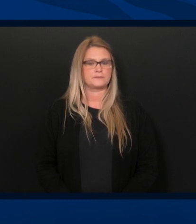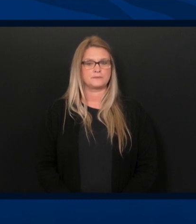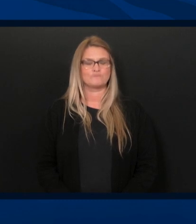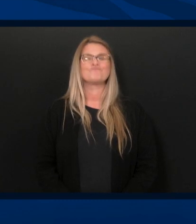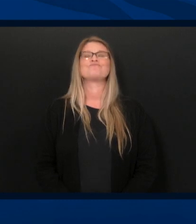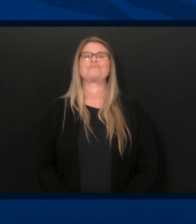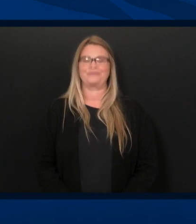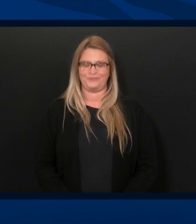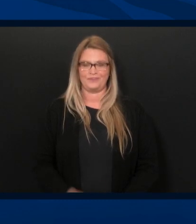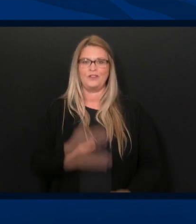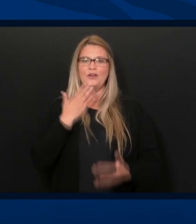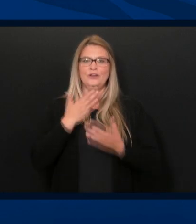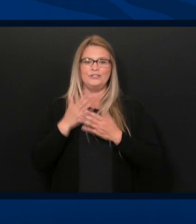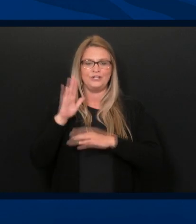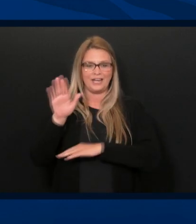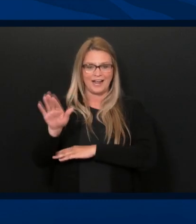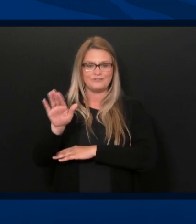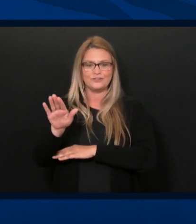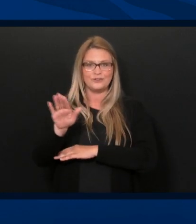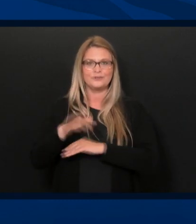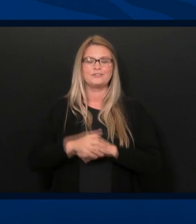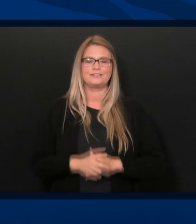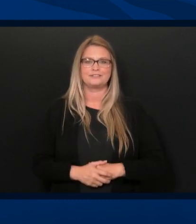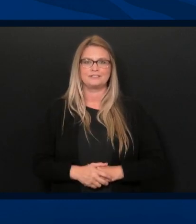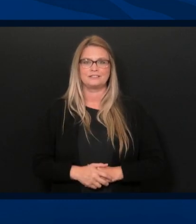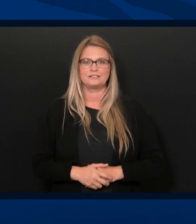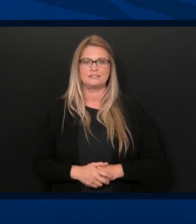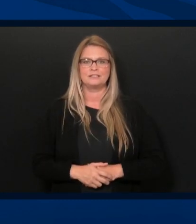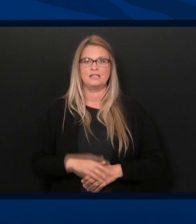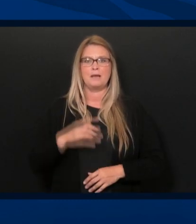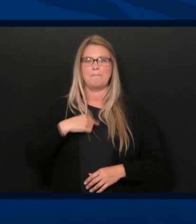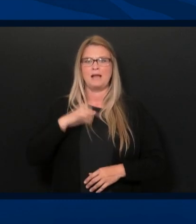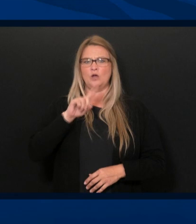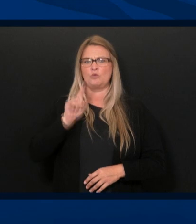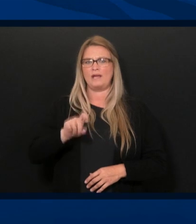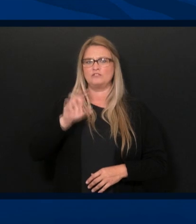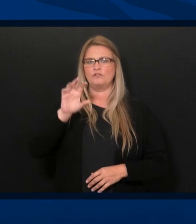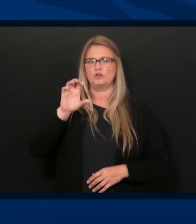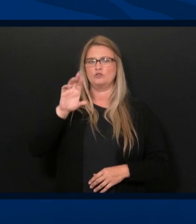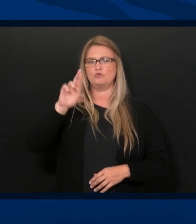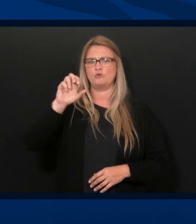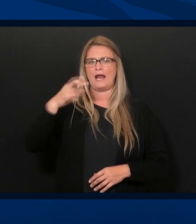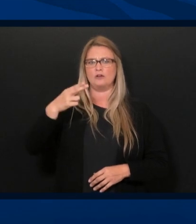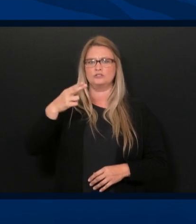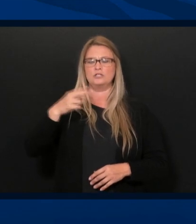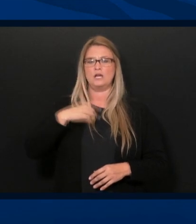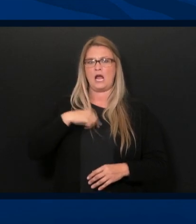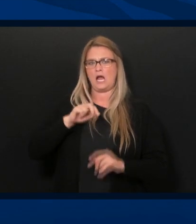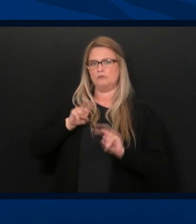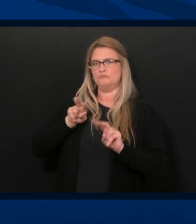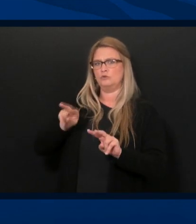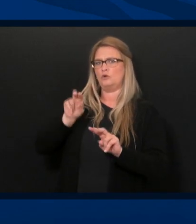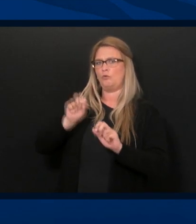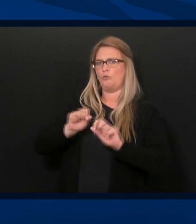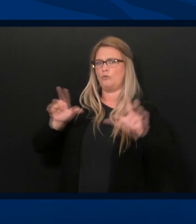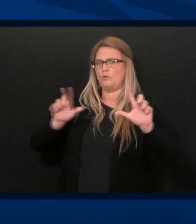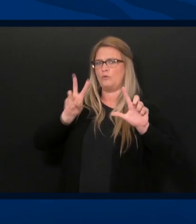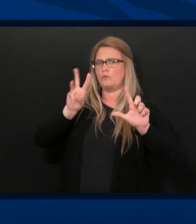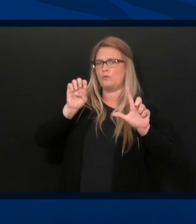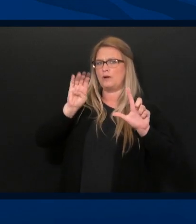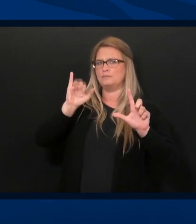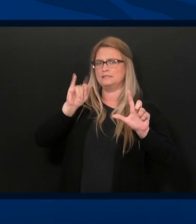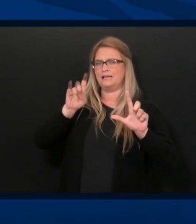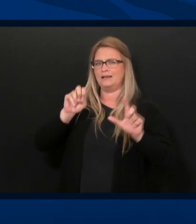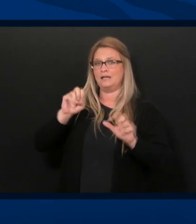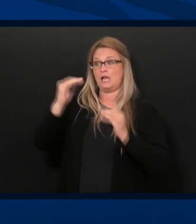Good afternoon, everyone. A question for Secretary Crouch. I've gone to the website, and the list of nursing